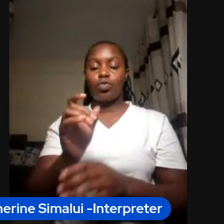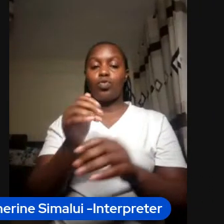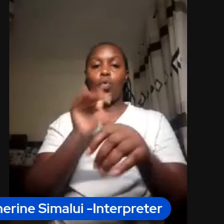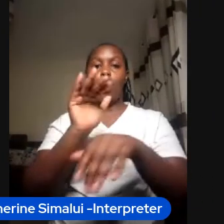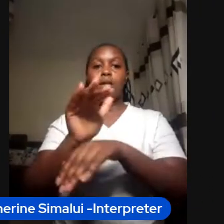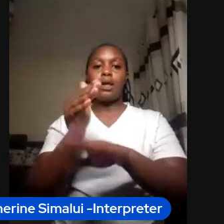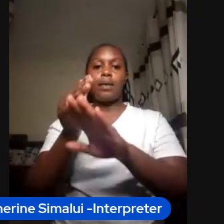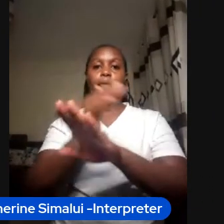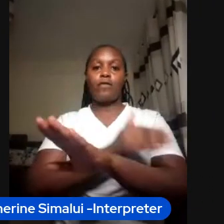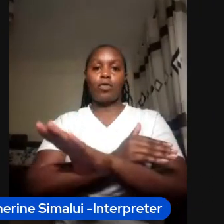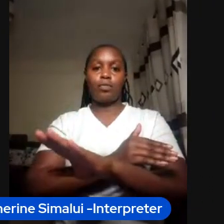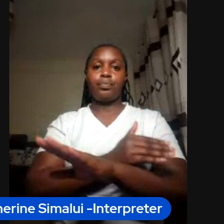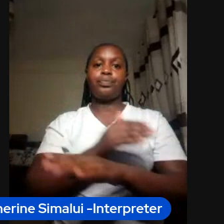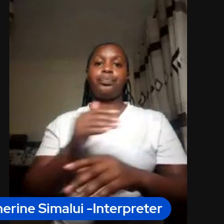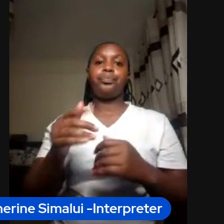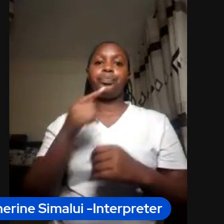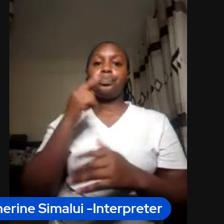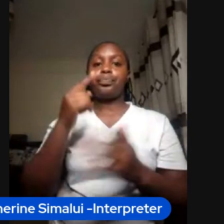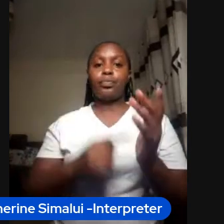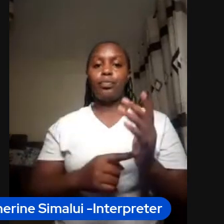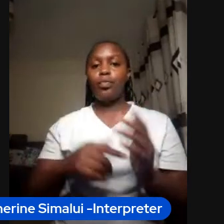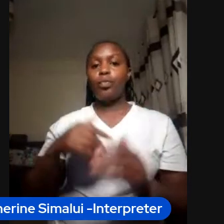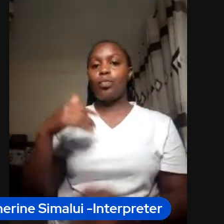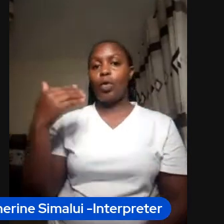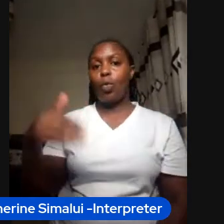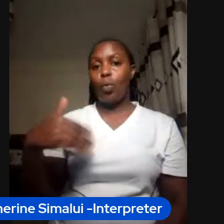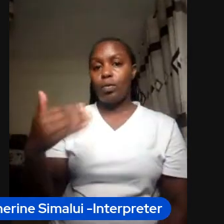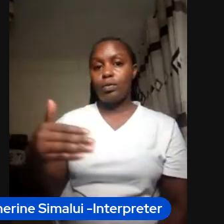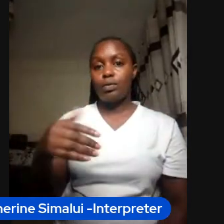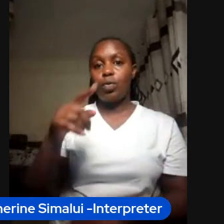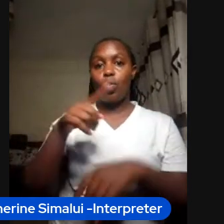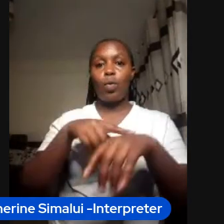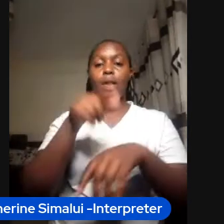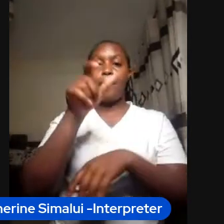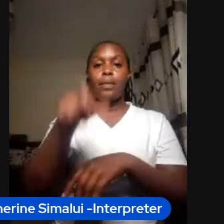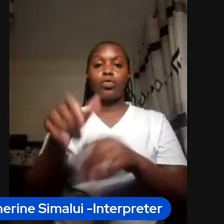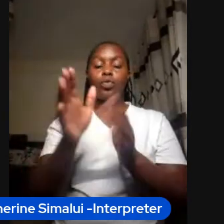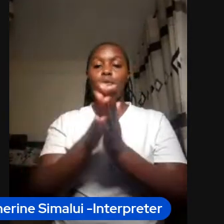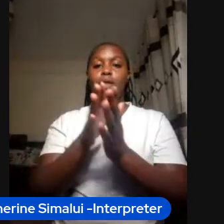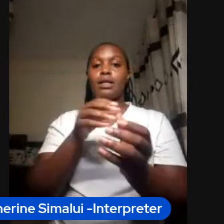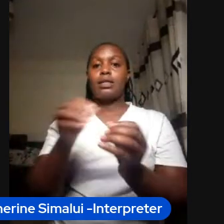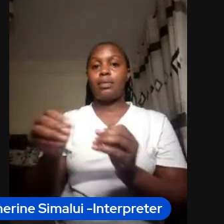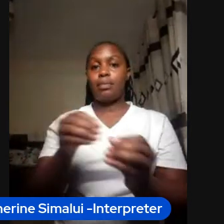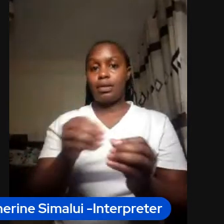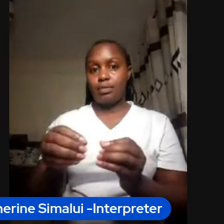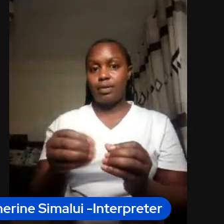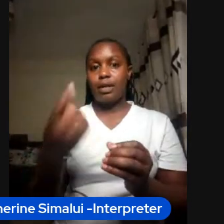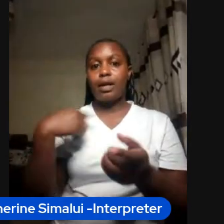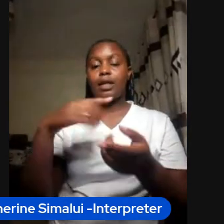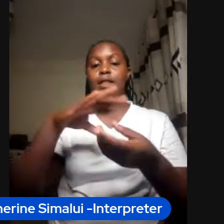tokenism always happens when persons with disabilities are included in content.